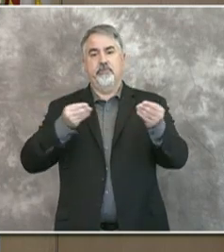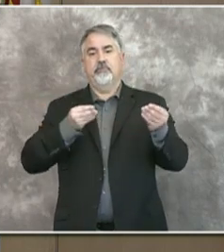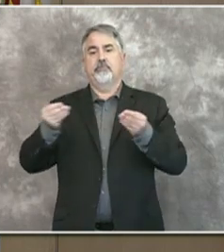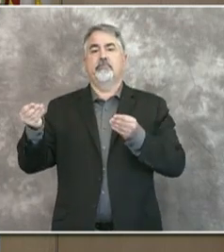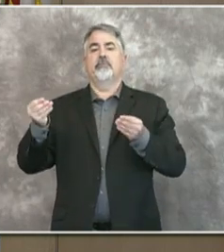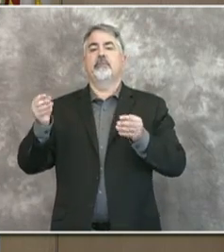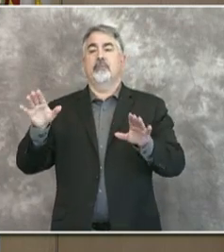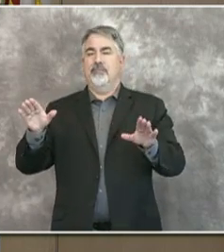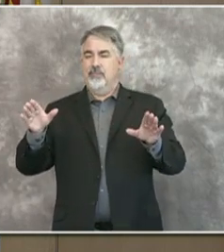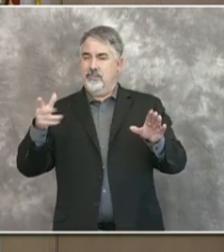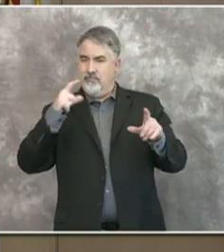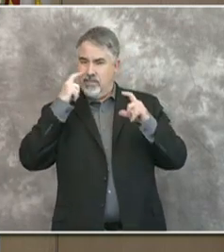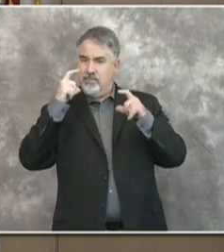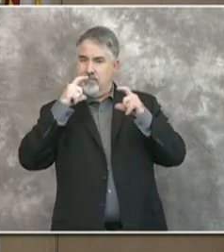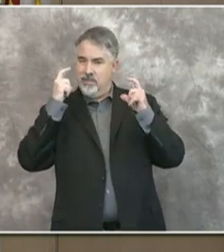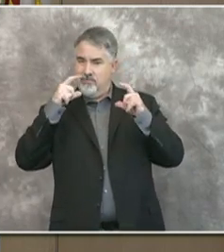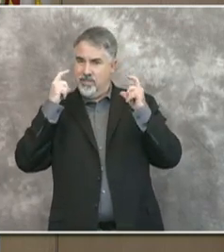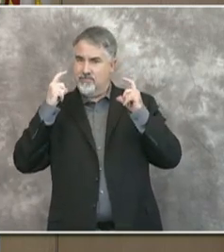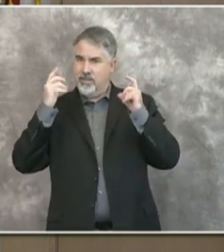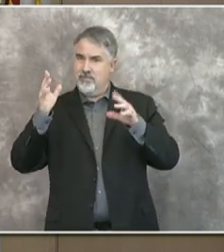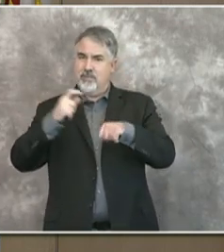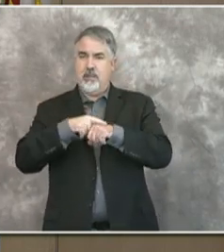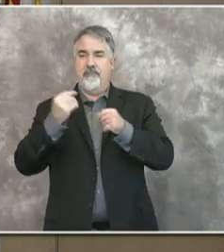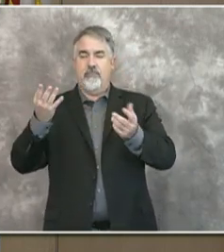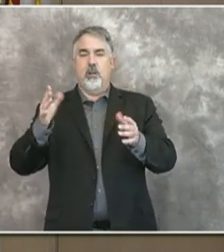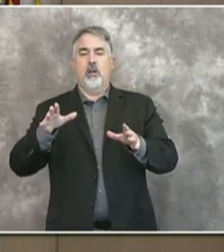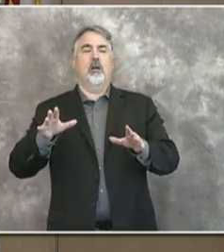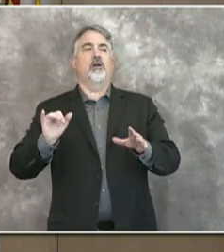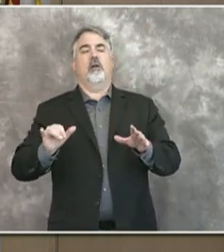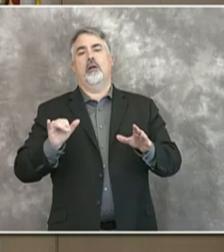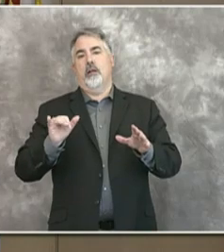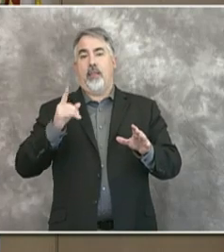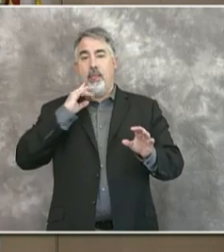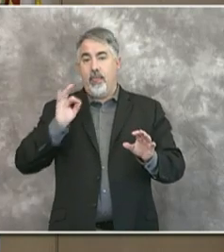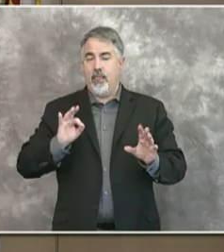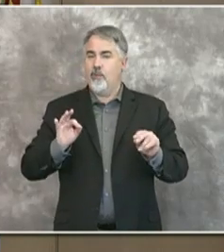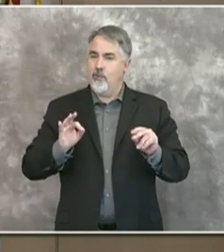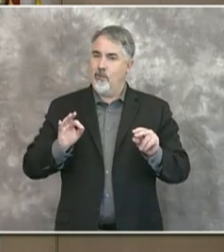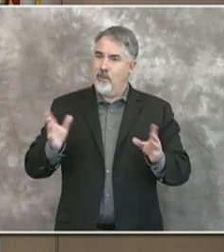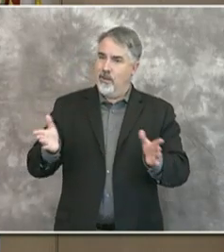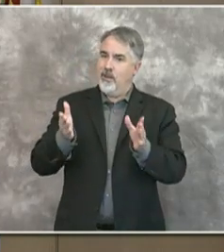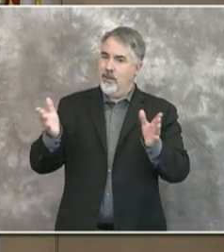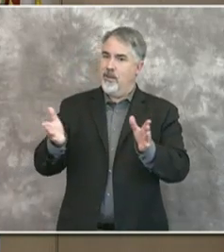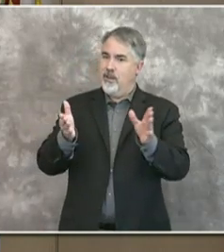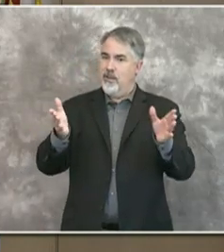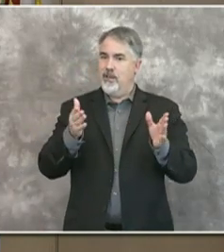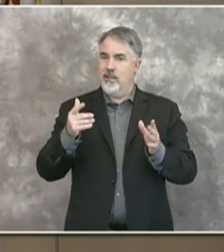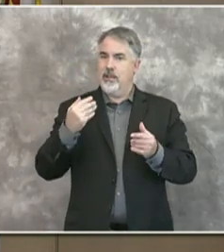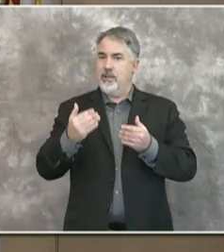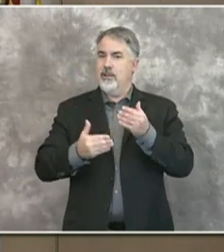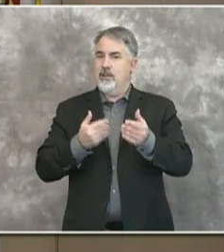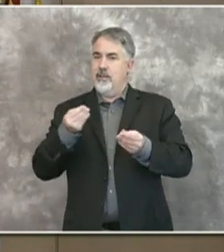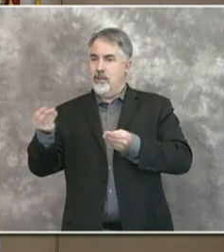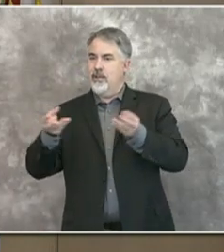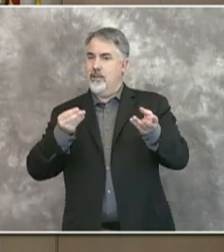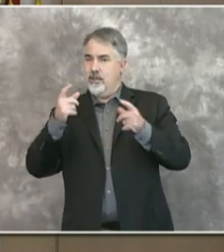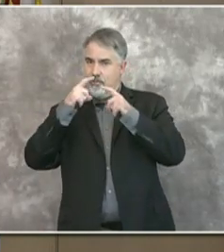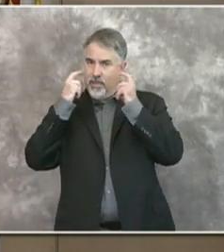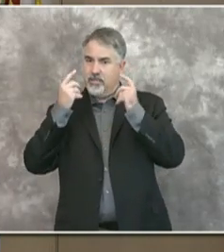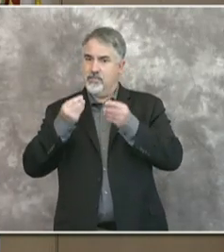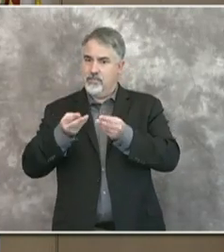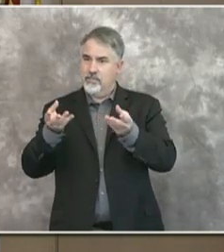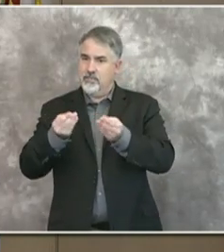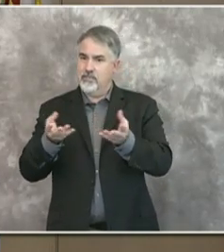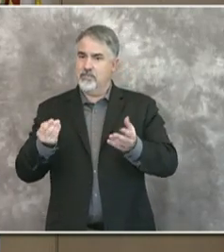people time to become acclimated to this, and we are giving out face coverings at this current